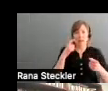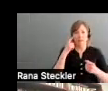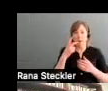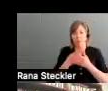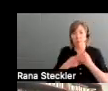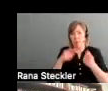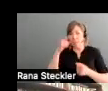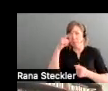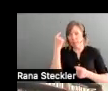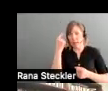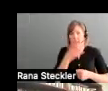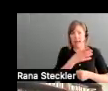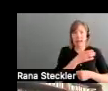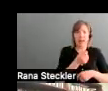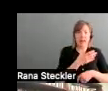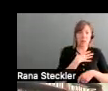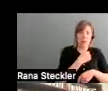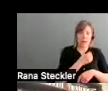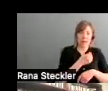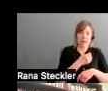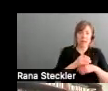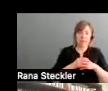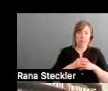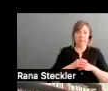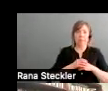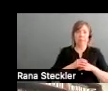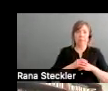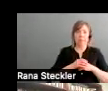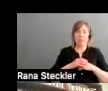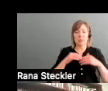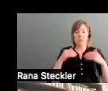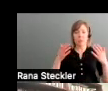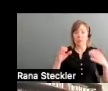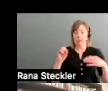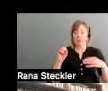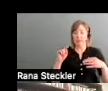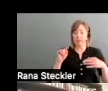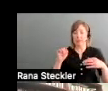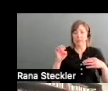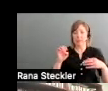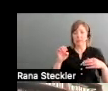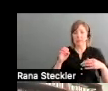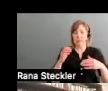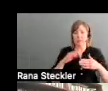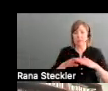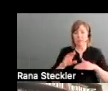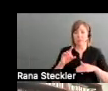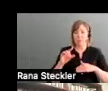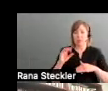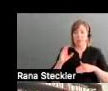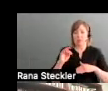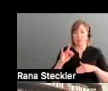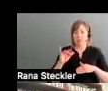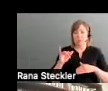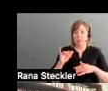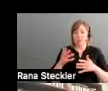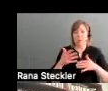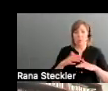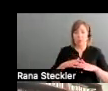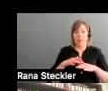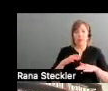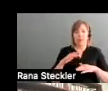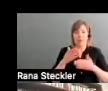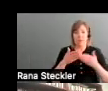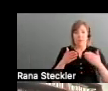Black patients and whites. So as St. Elizabeth's entered into the 20th century and began incorporating elements of mental